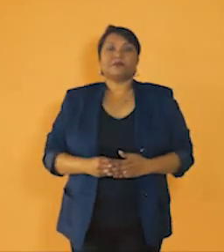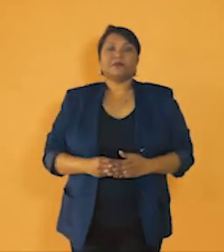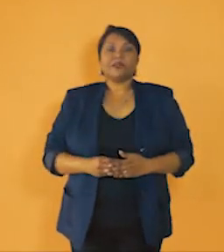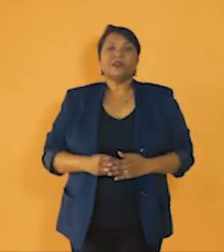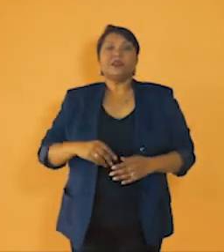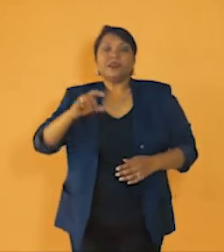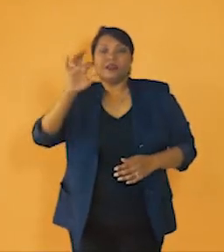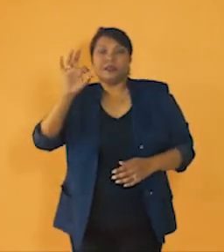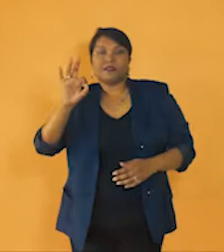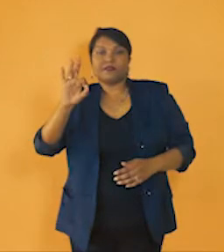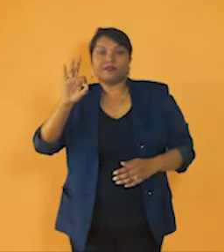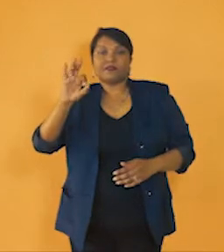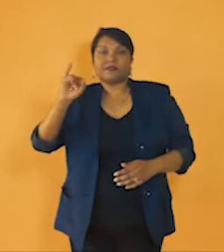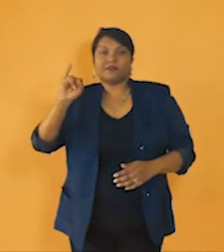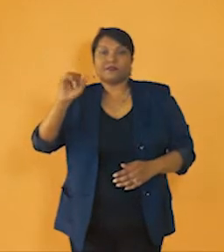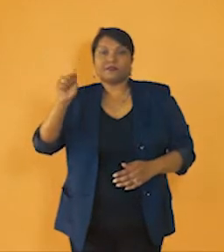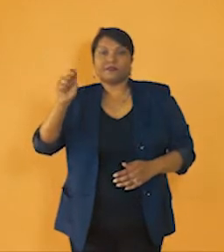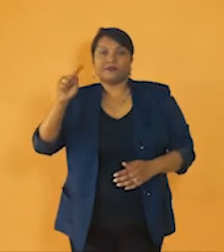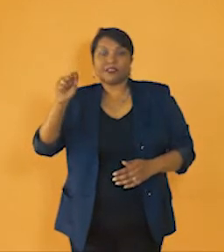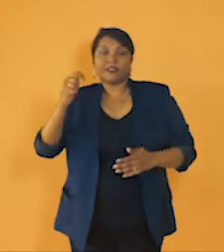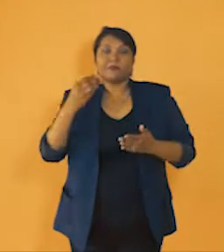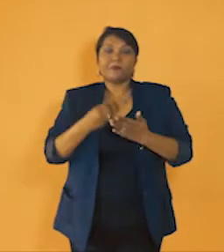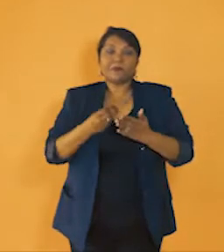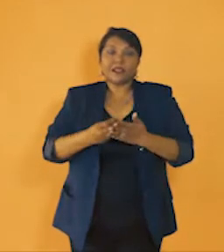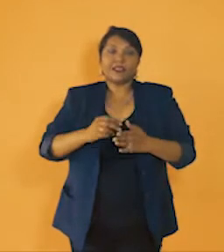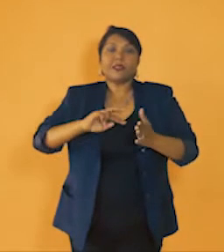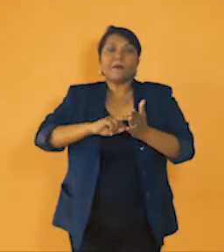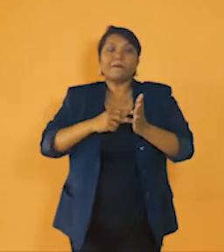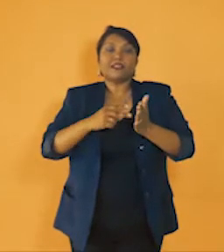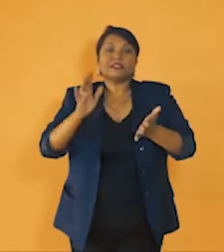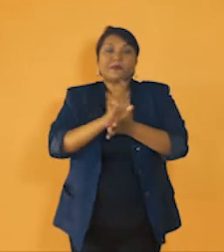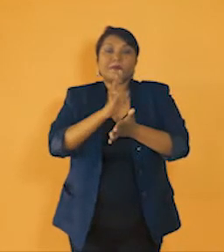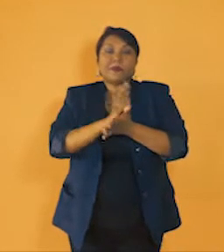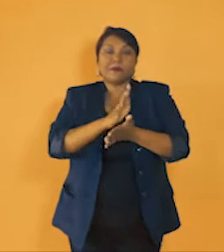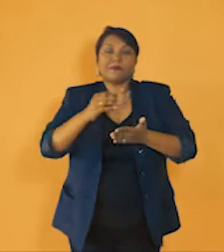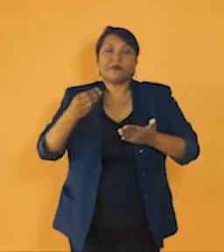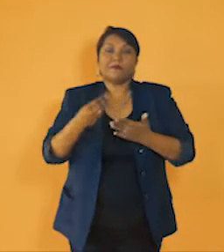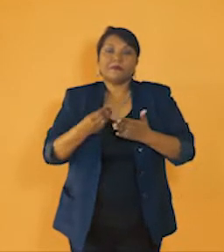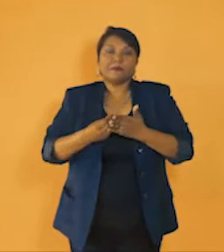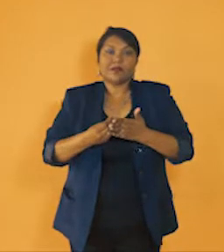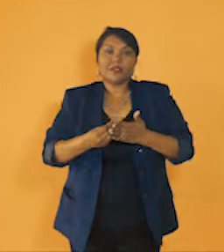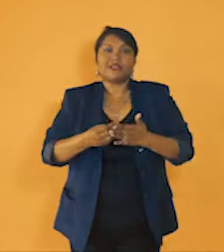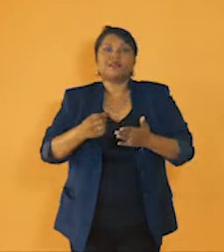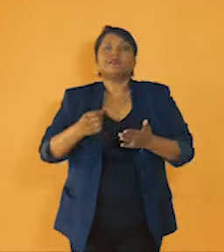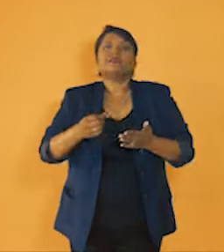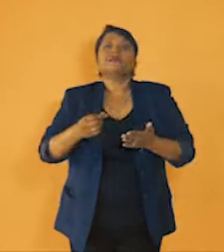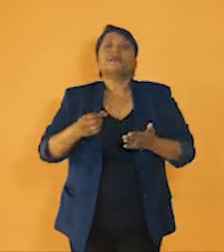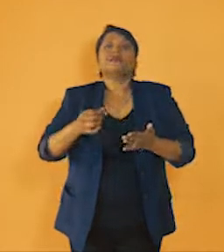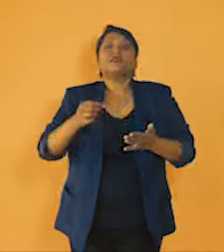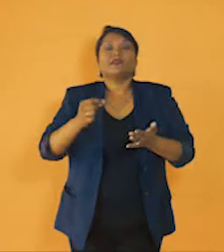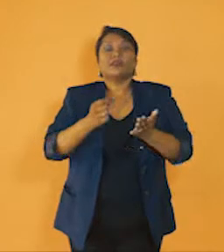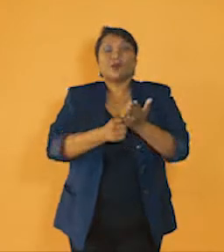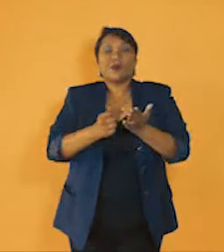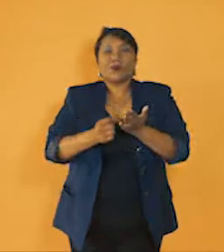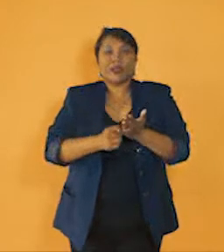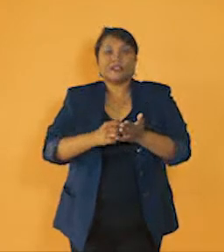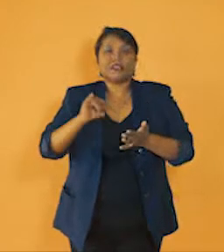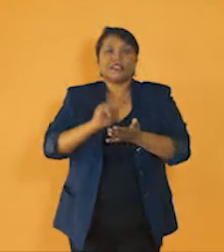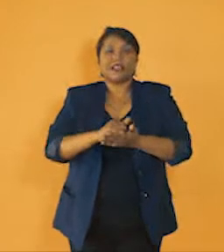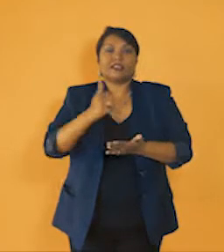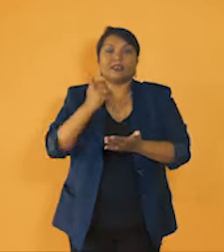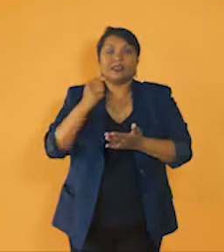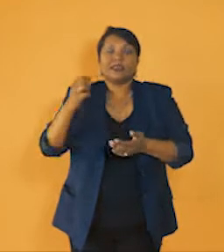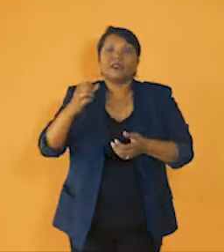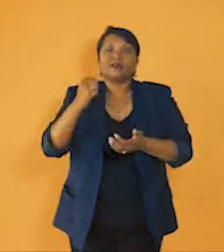basic dollars and cents. The dollar value, the general accepted form of money, including coins and paper